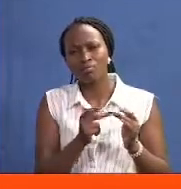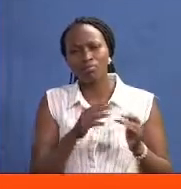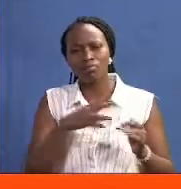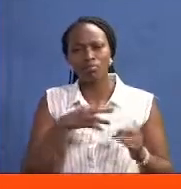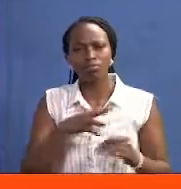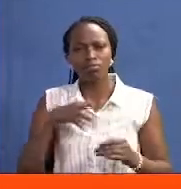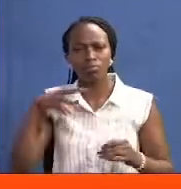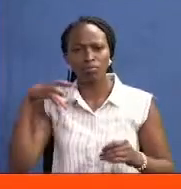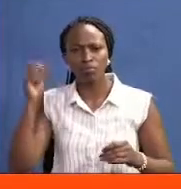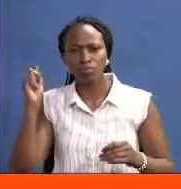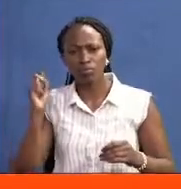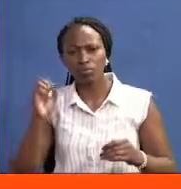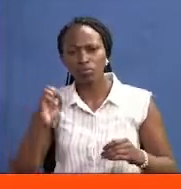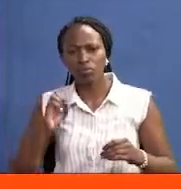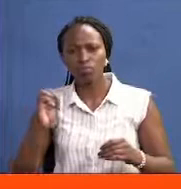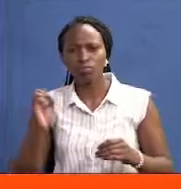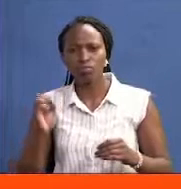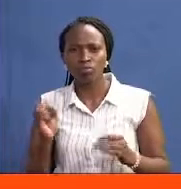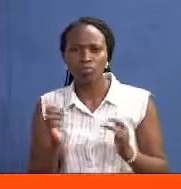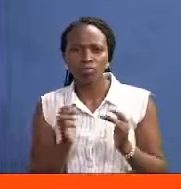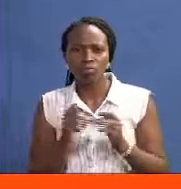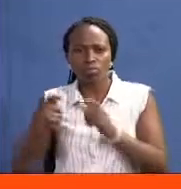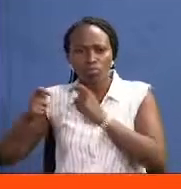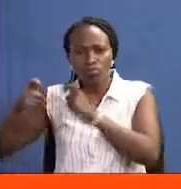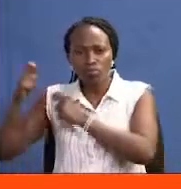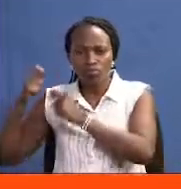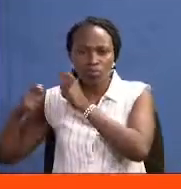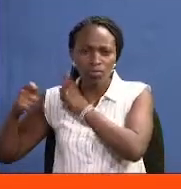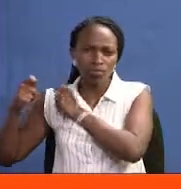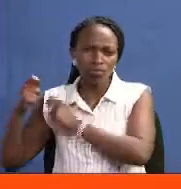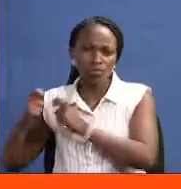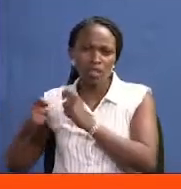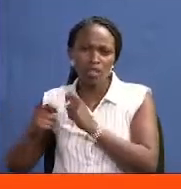And the lines between traditional media as we knew it